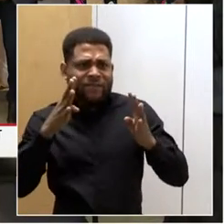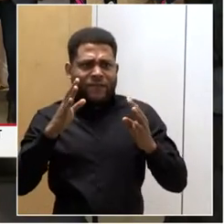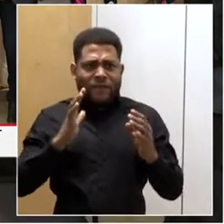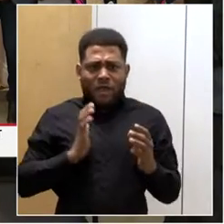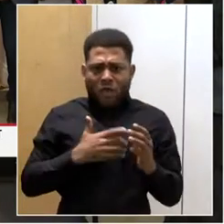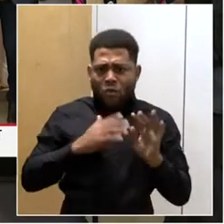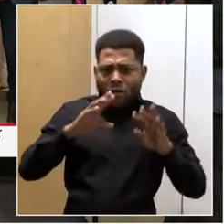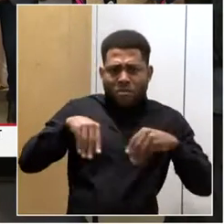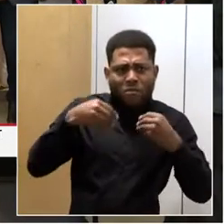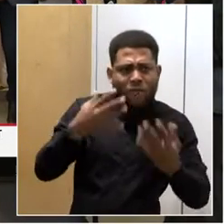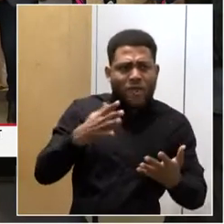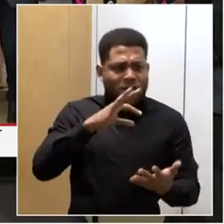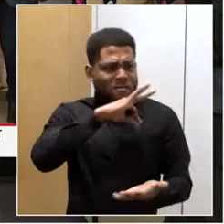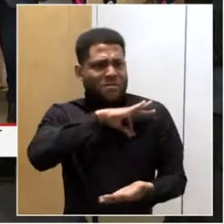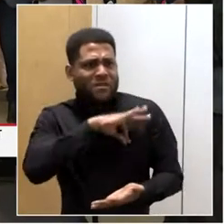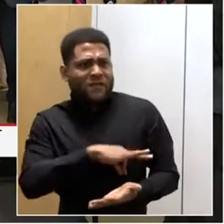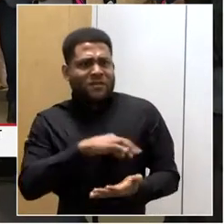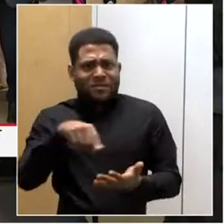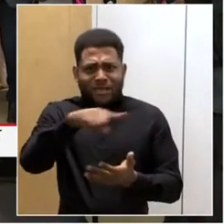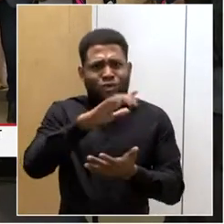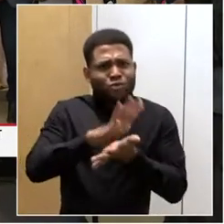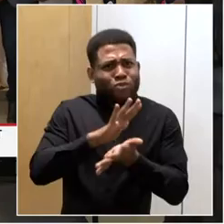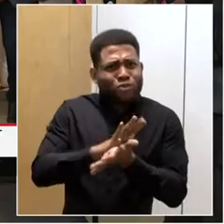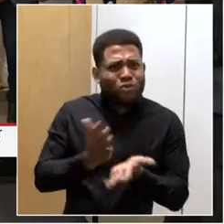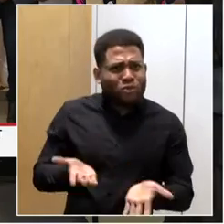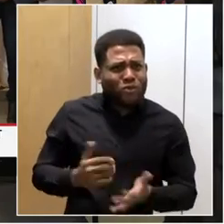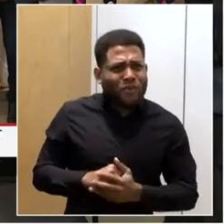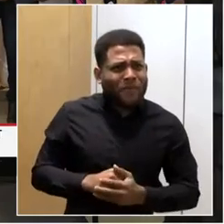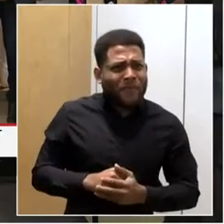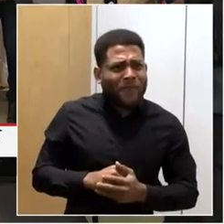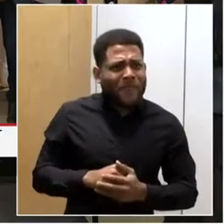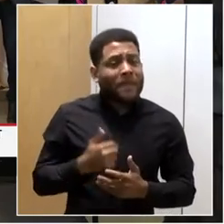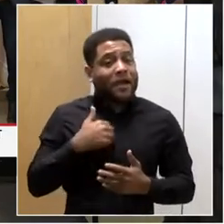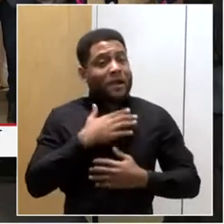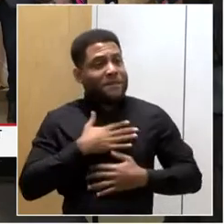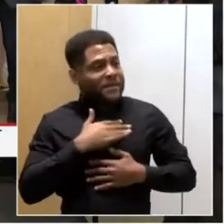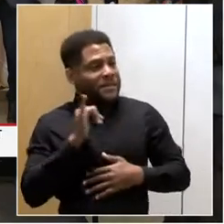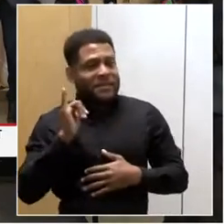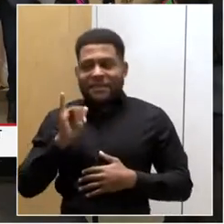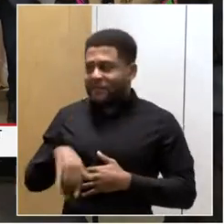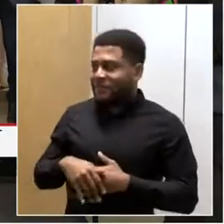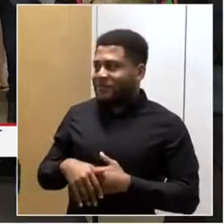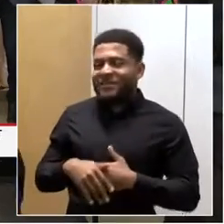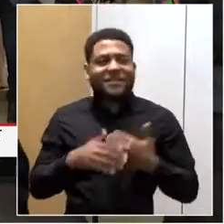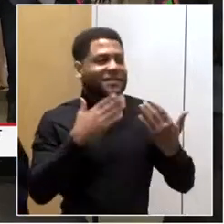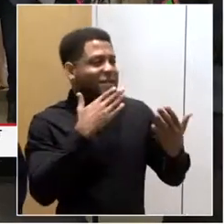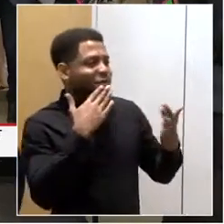Public Schools. Appreciate you. Thank you. Thank you, everybody.